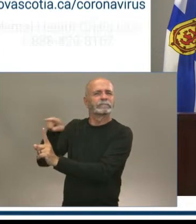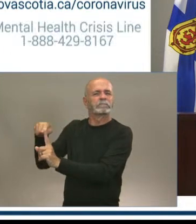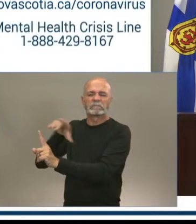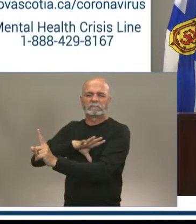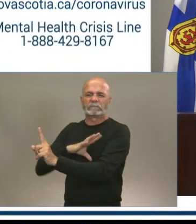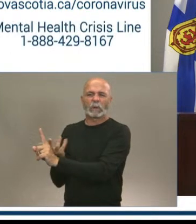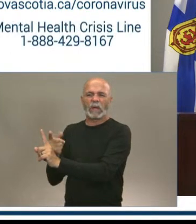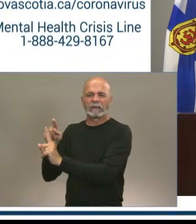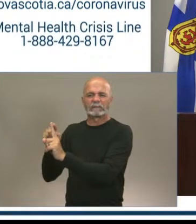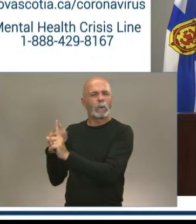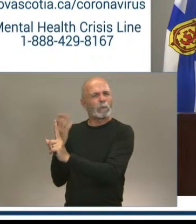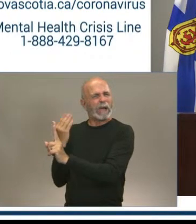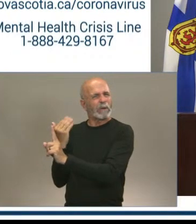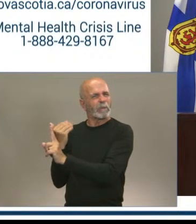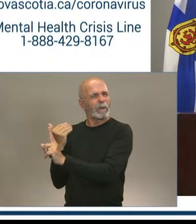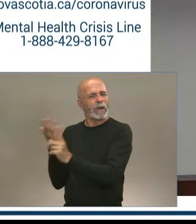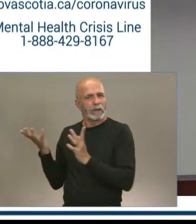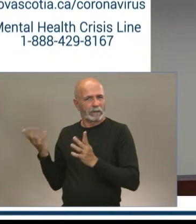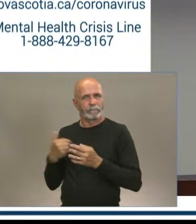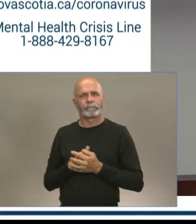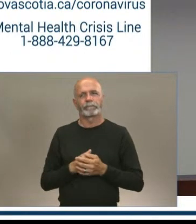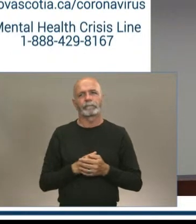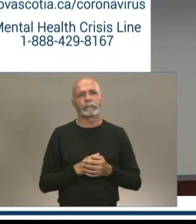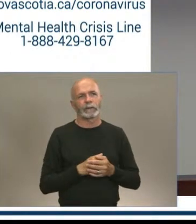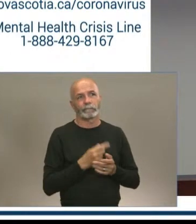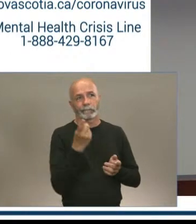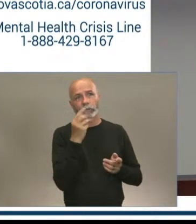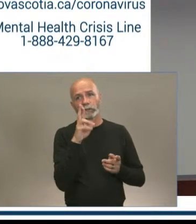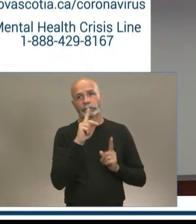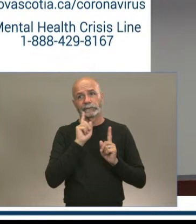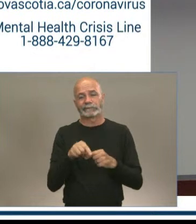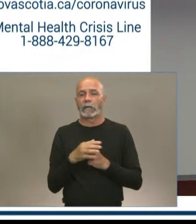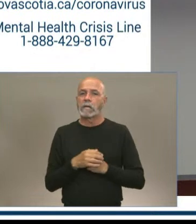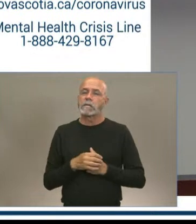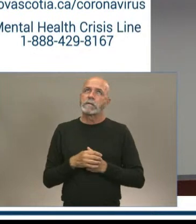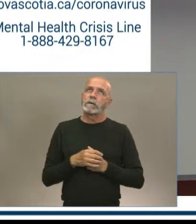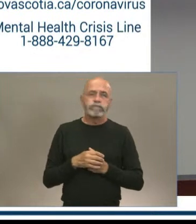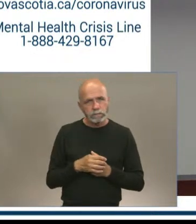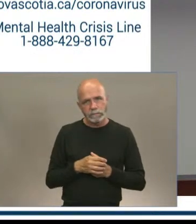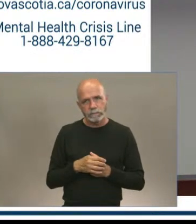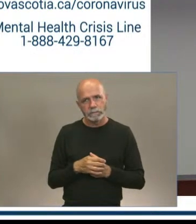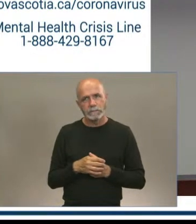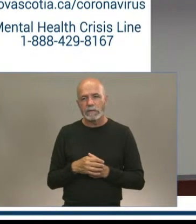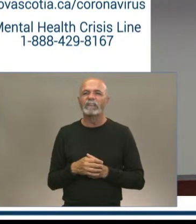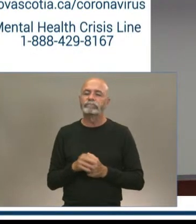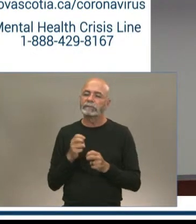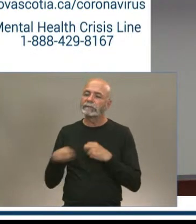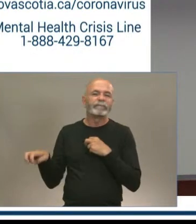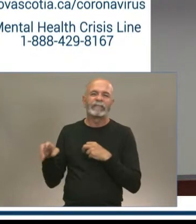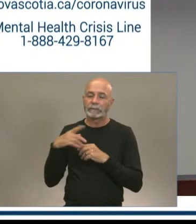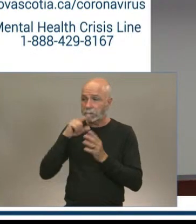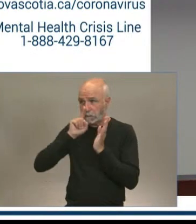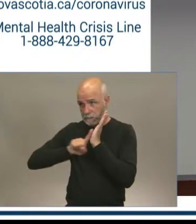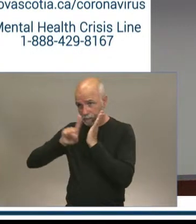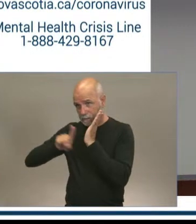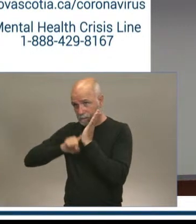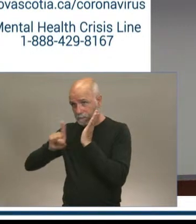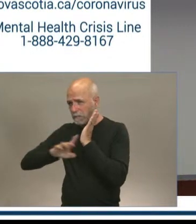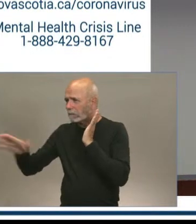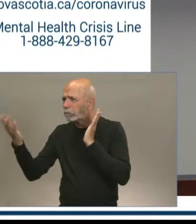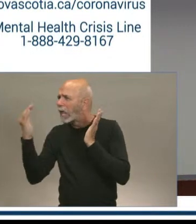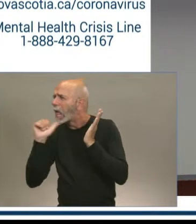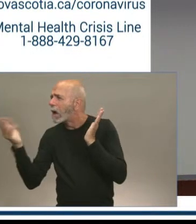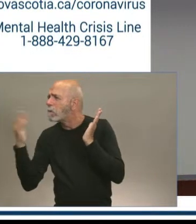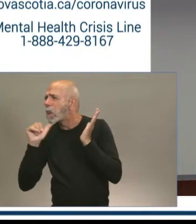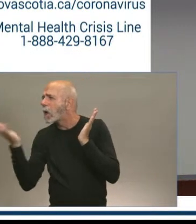process? Well, that's what there is. You can say this is real time. It's hard to do that research and get the definitive answers, but we can